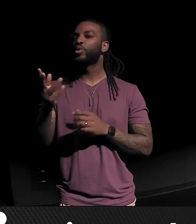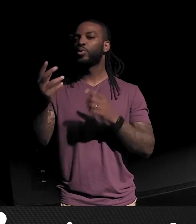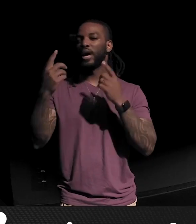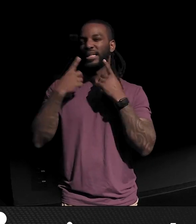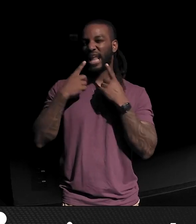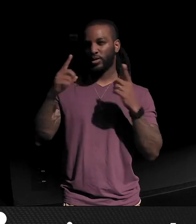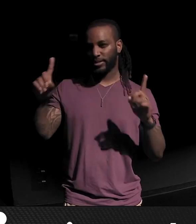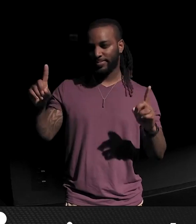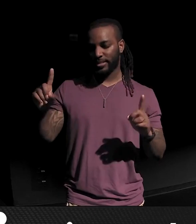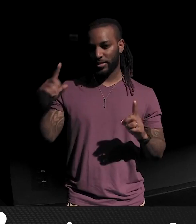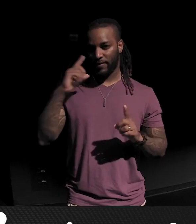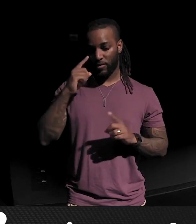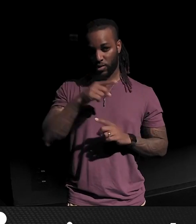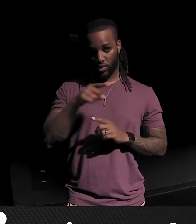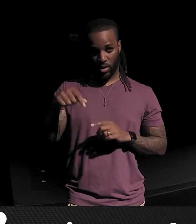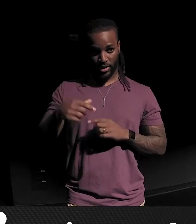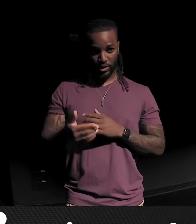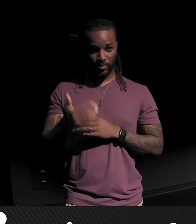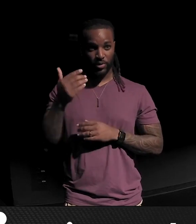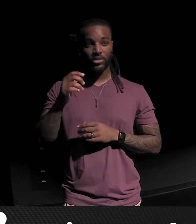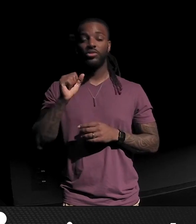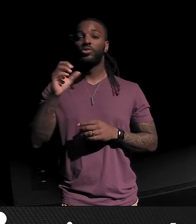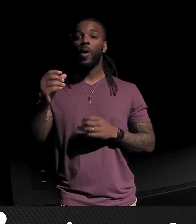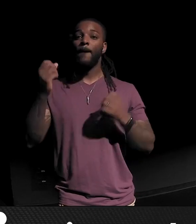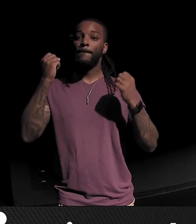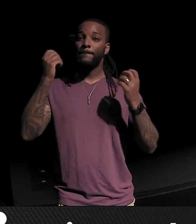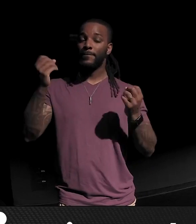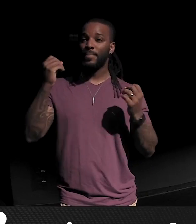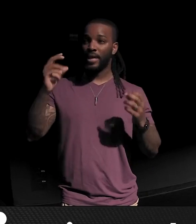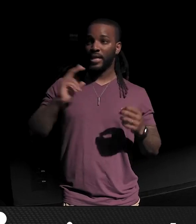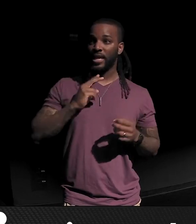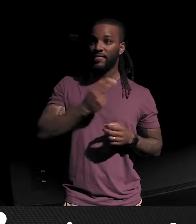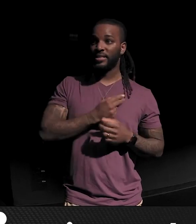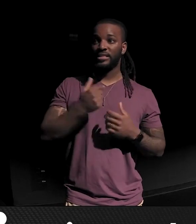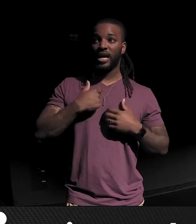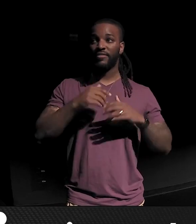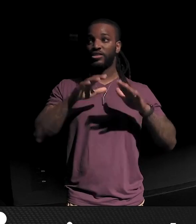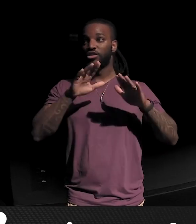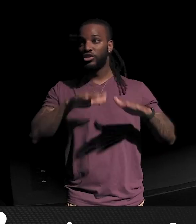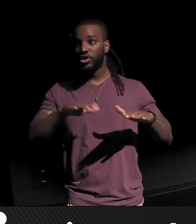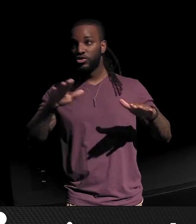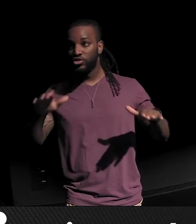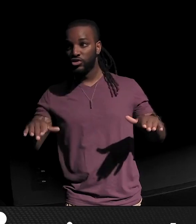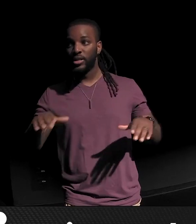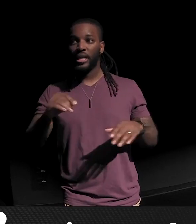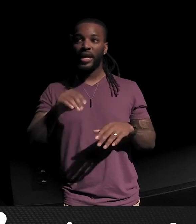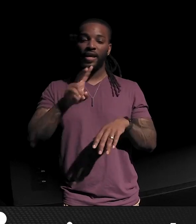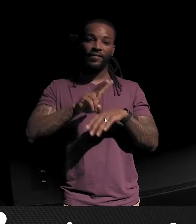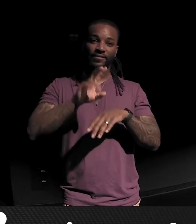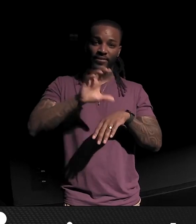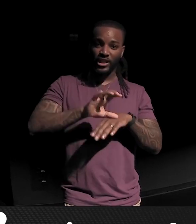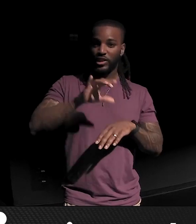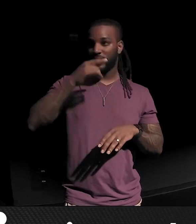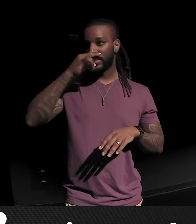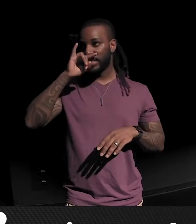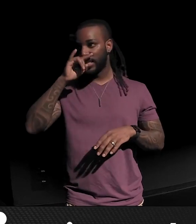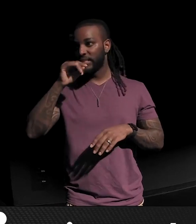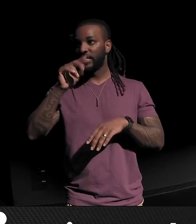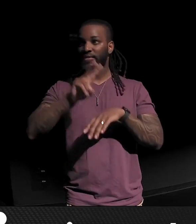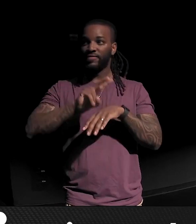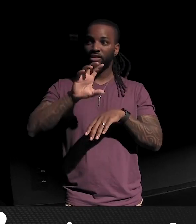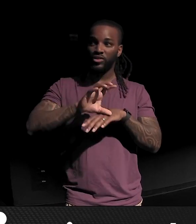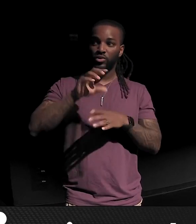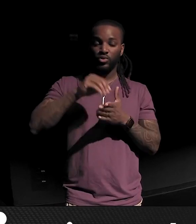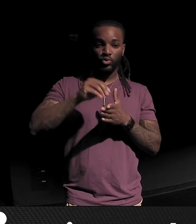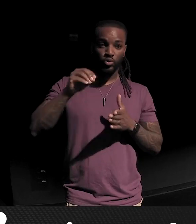announcements for you this morning. So many of us have children in Vineyard Kids and Vineyard students. I have